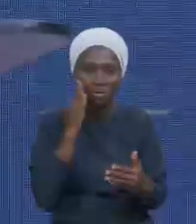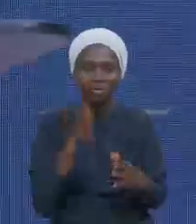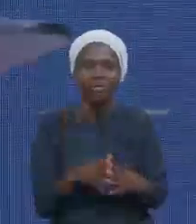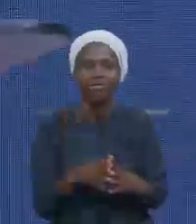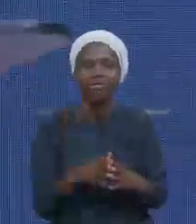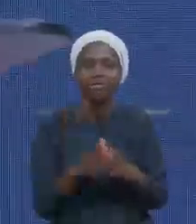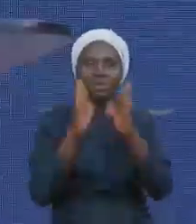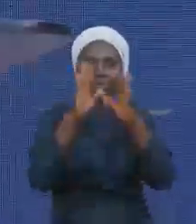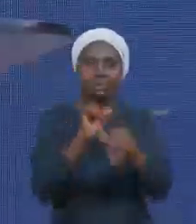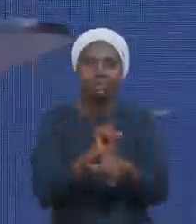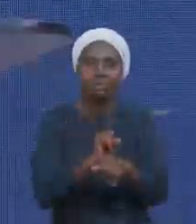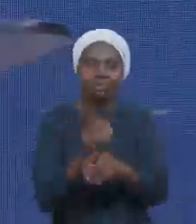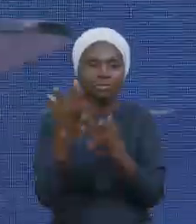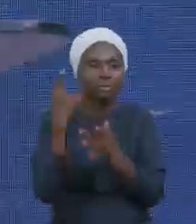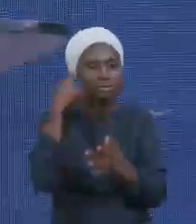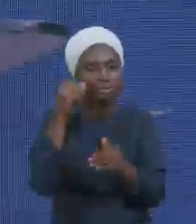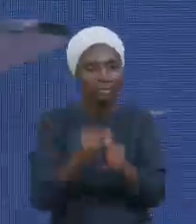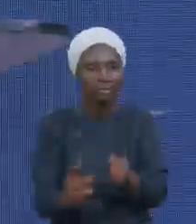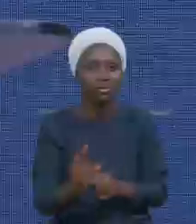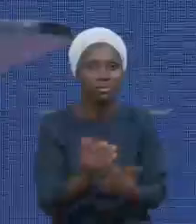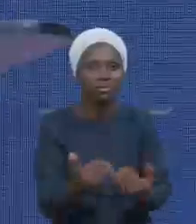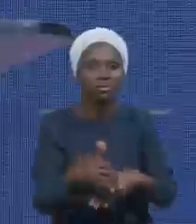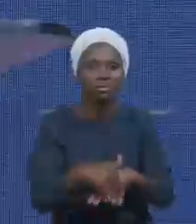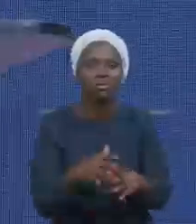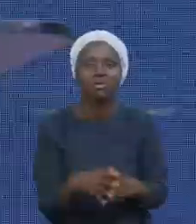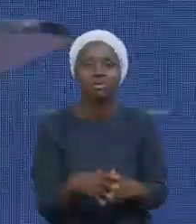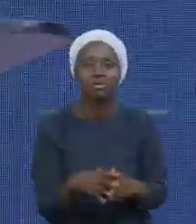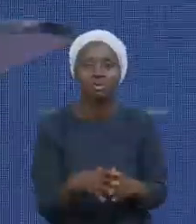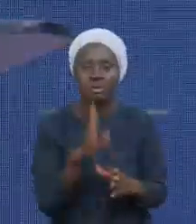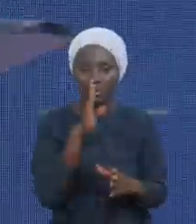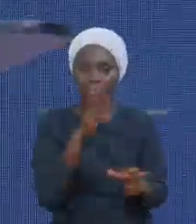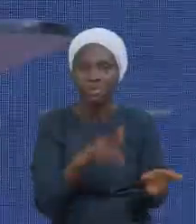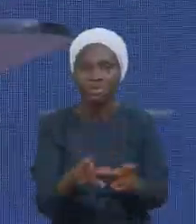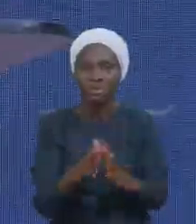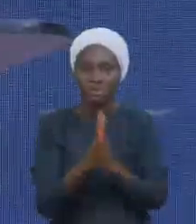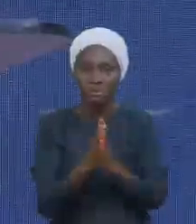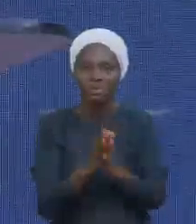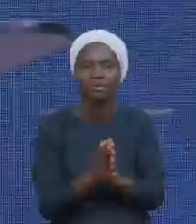for everyone tonight. So pray and get ready.